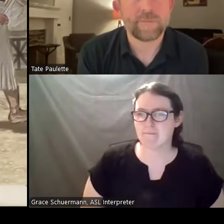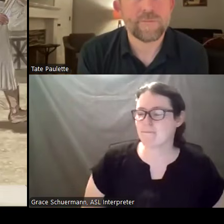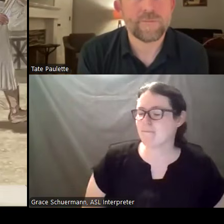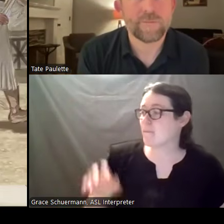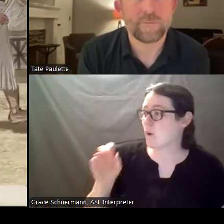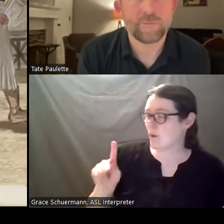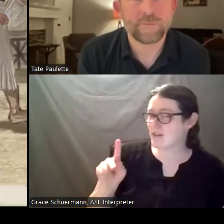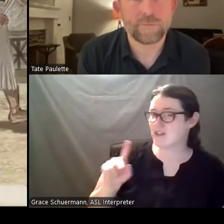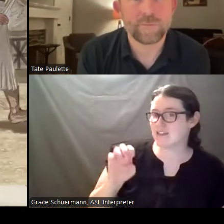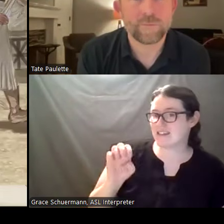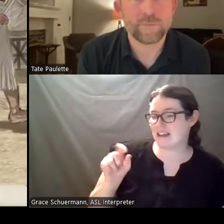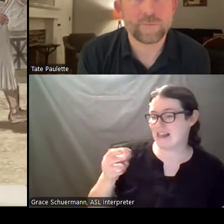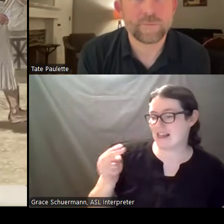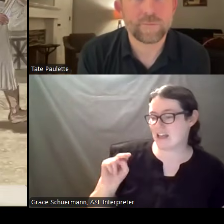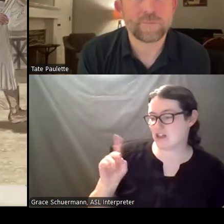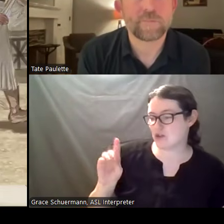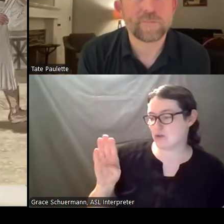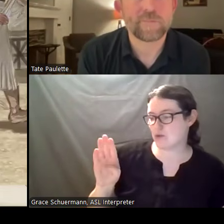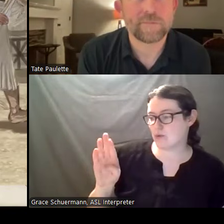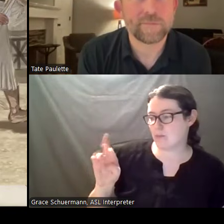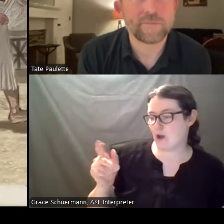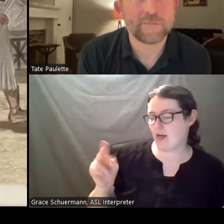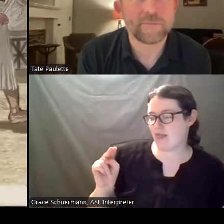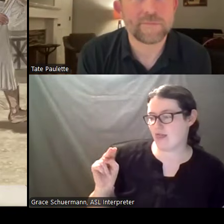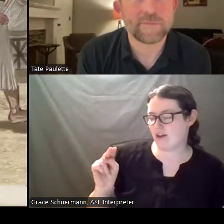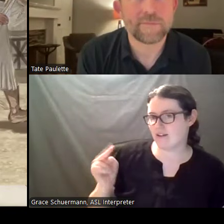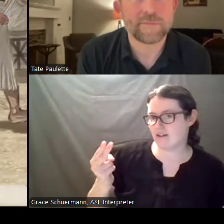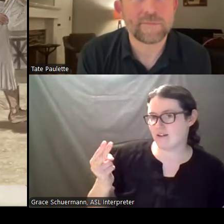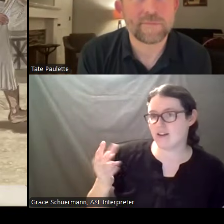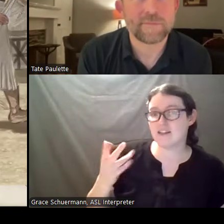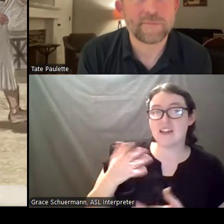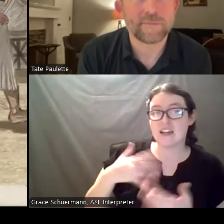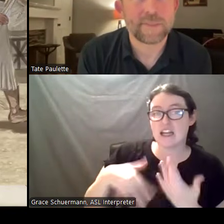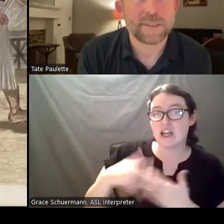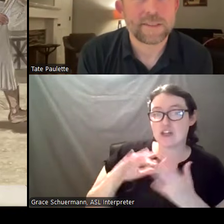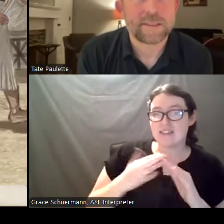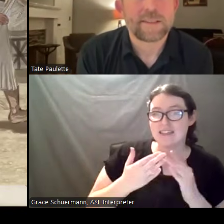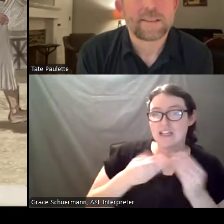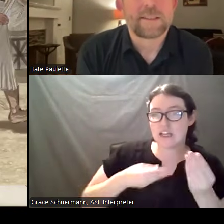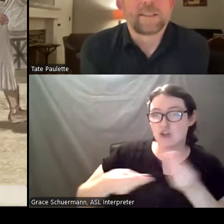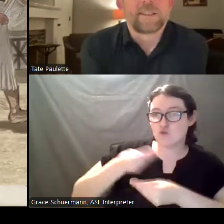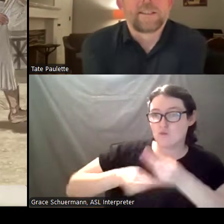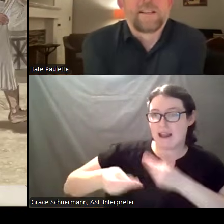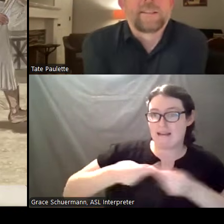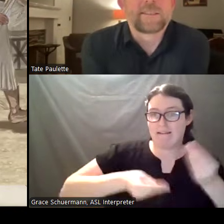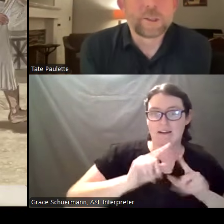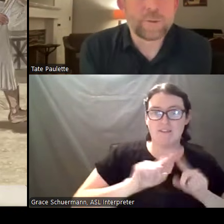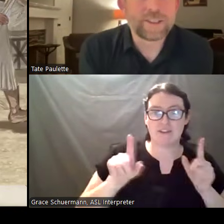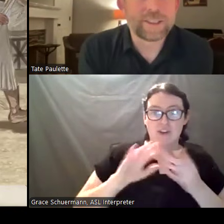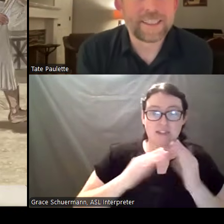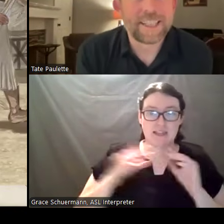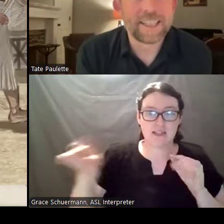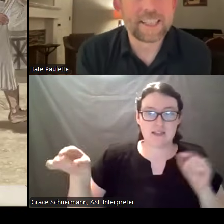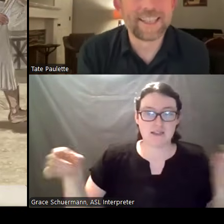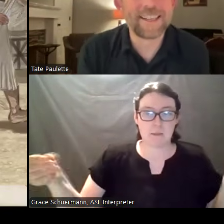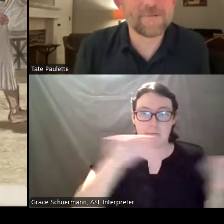So this one is from Ethan Dubroff. Is there any evidence for inner city trade of beer, so trade of beer between the cities? It's a good